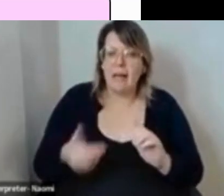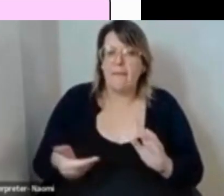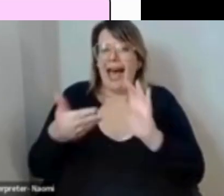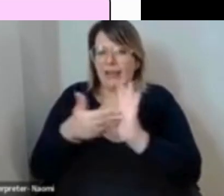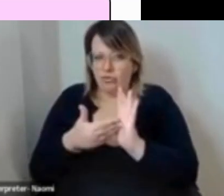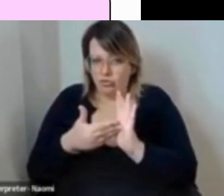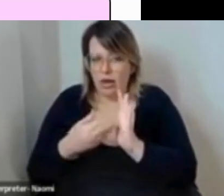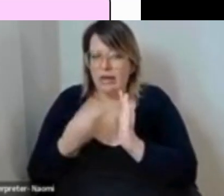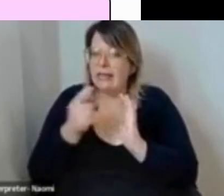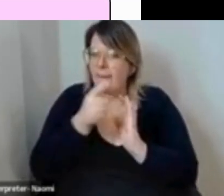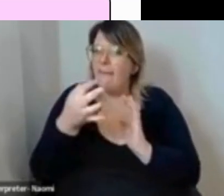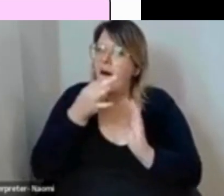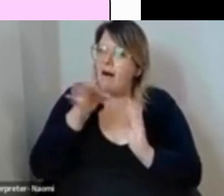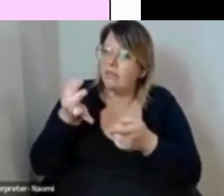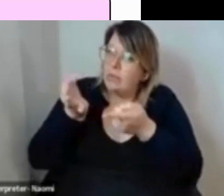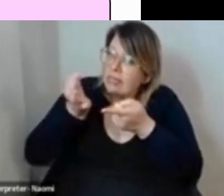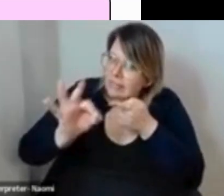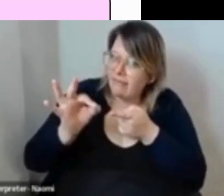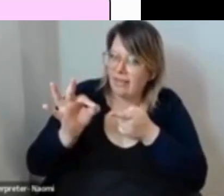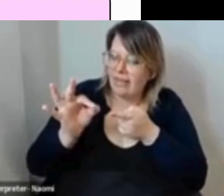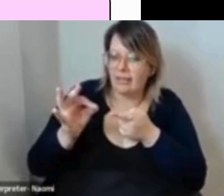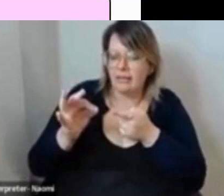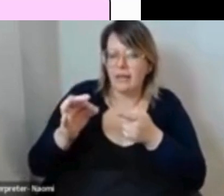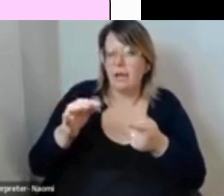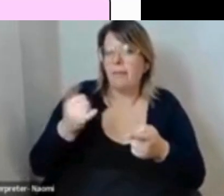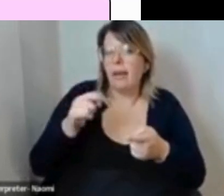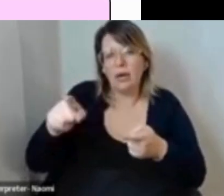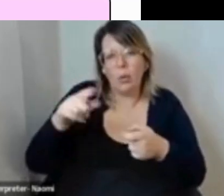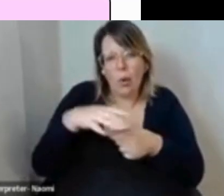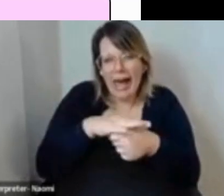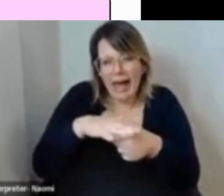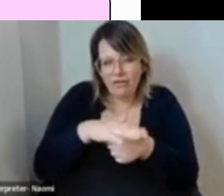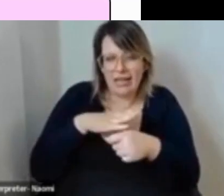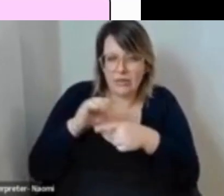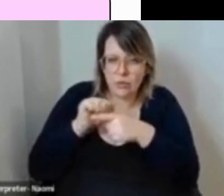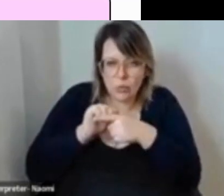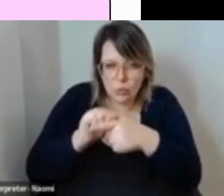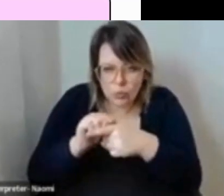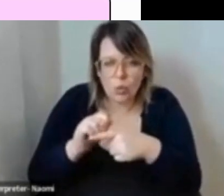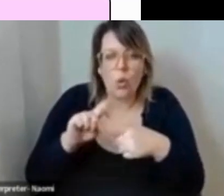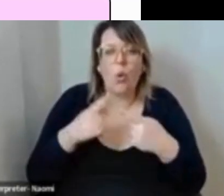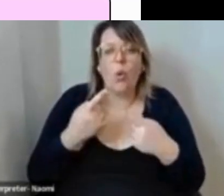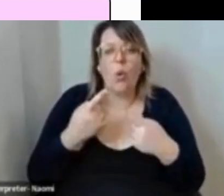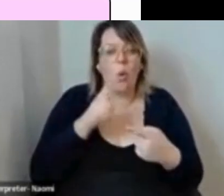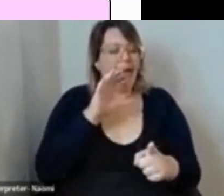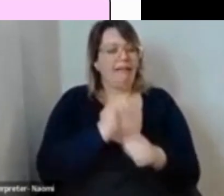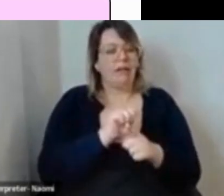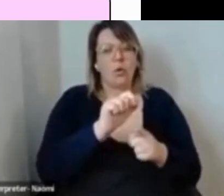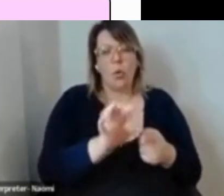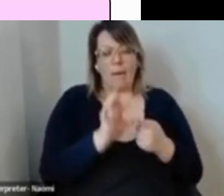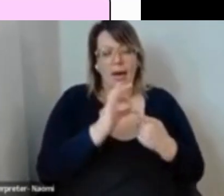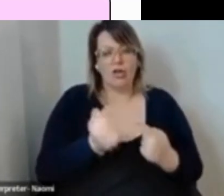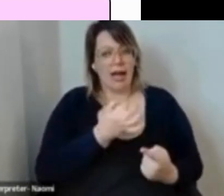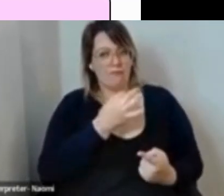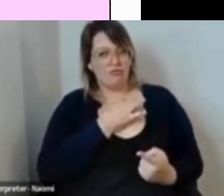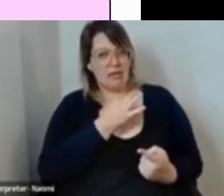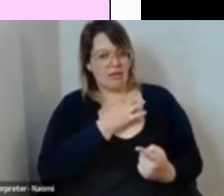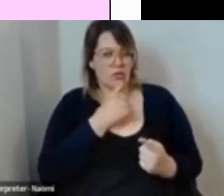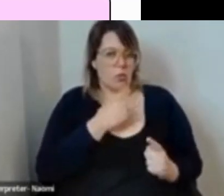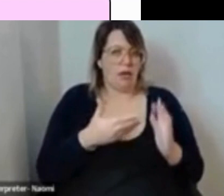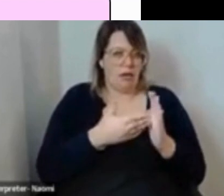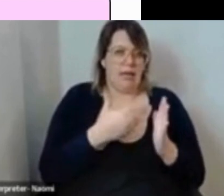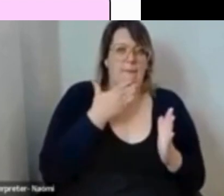asked for which reflect any areas for development or risks identified in your application. I'd like to emphasize here